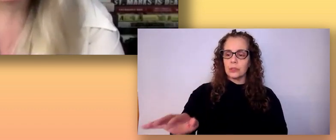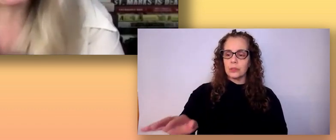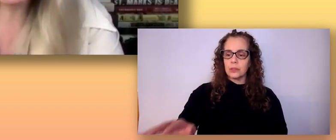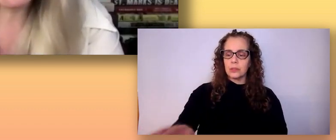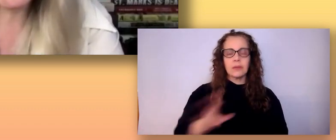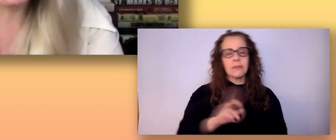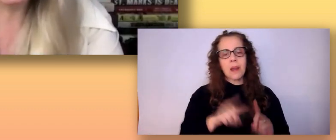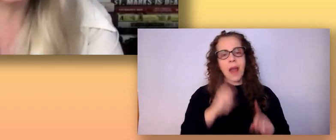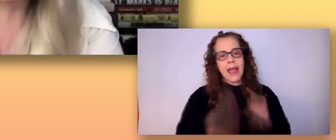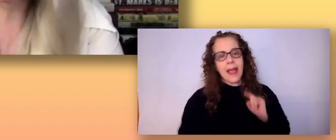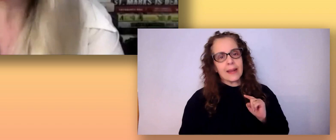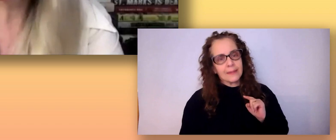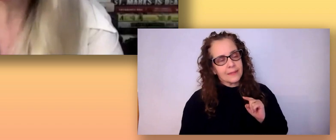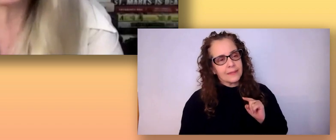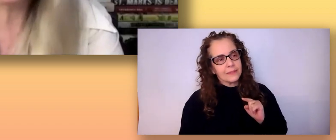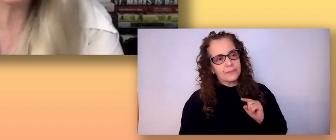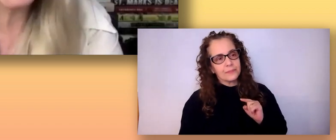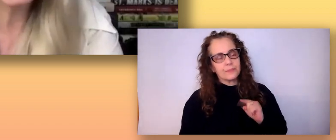But I can't